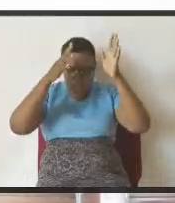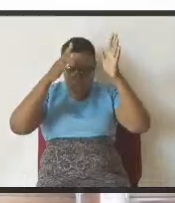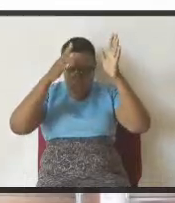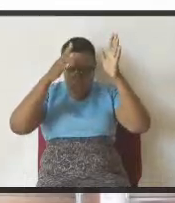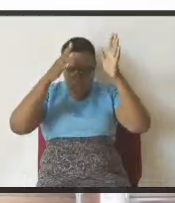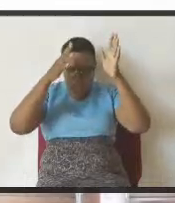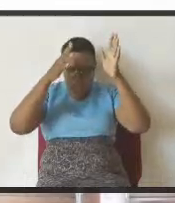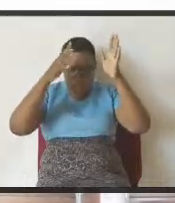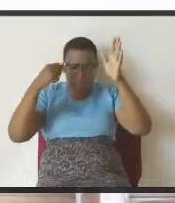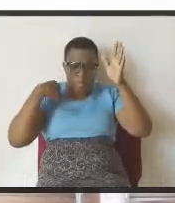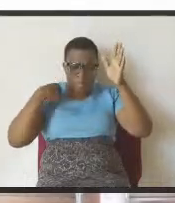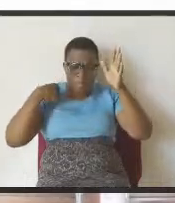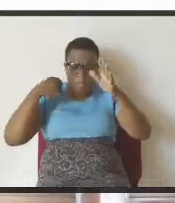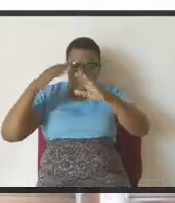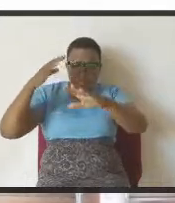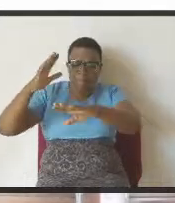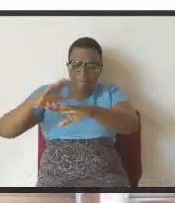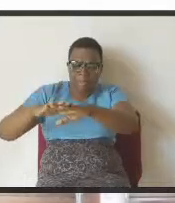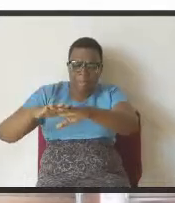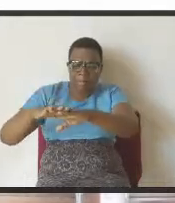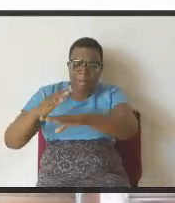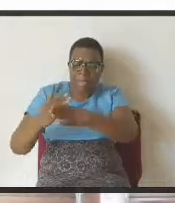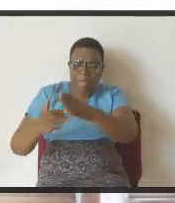I lay my hand on Nilsson.